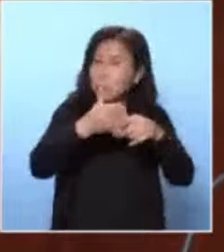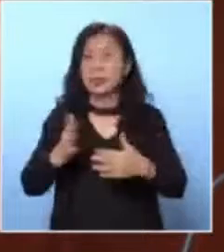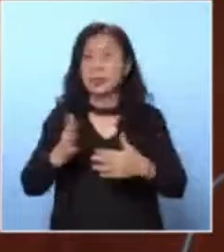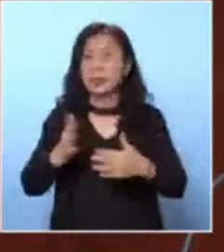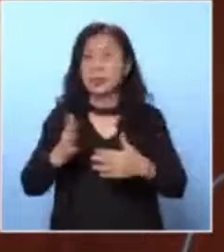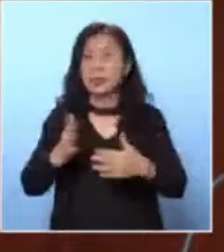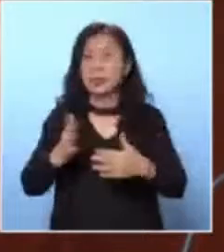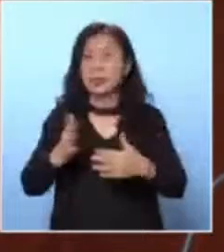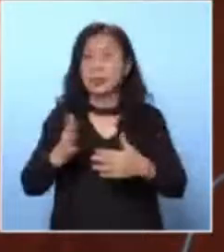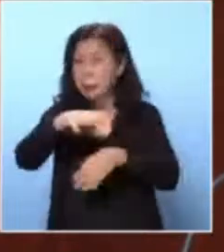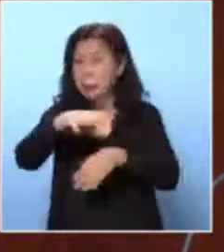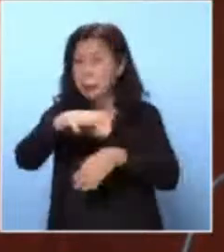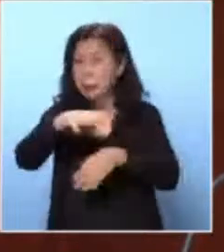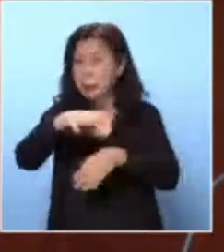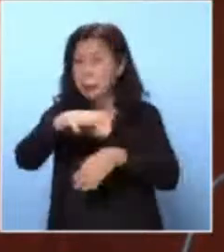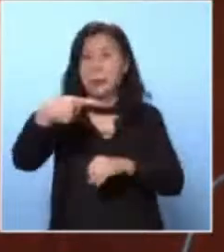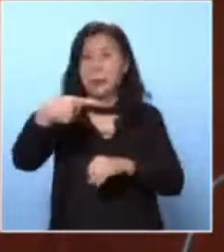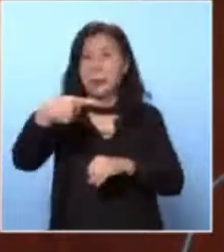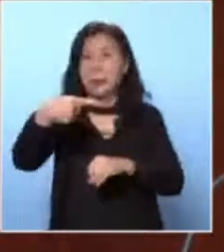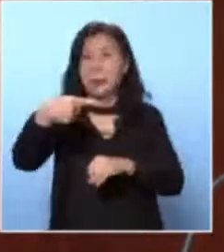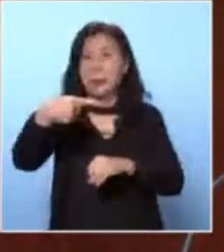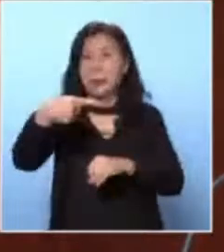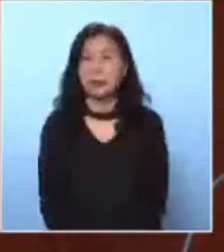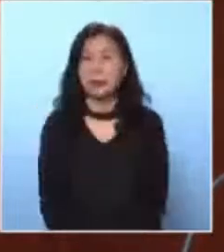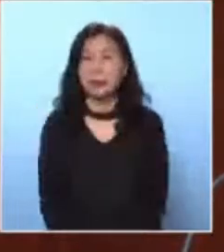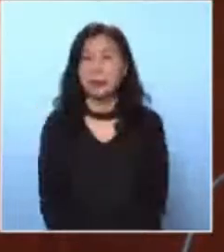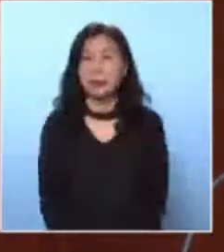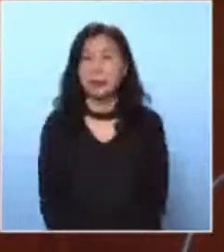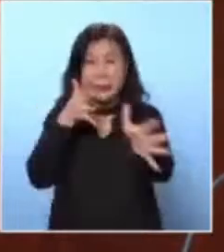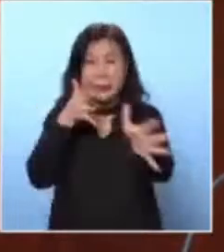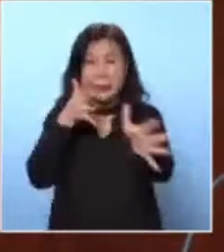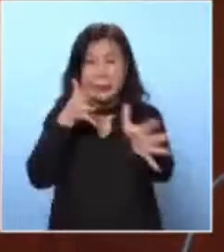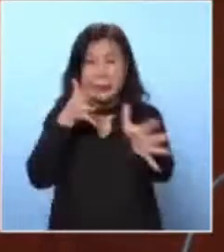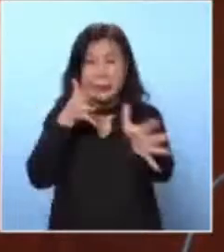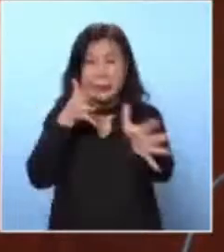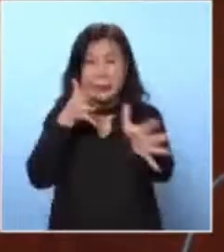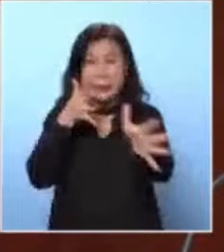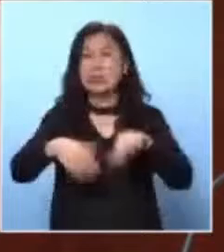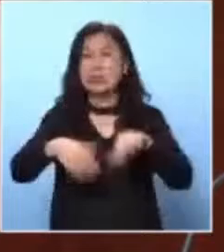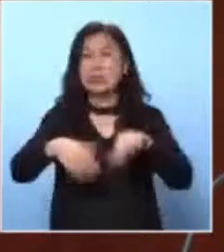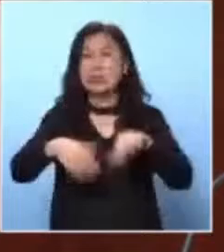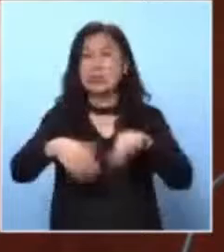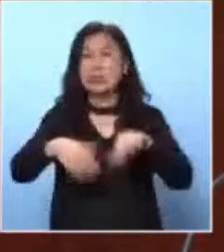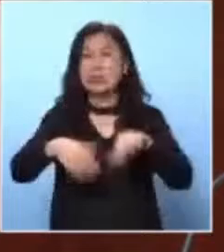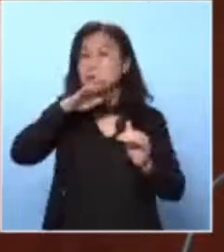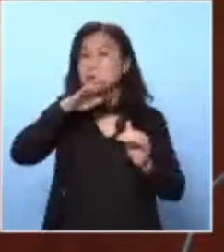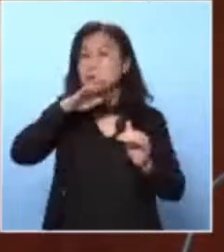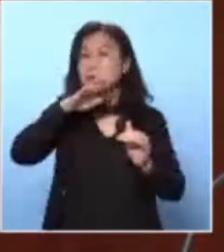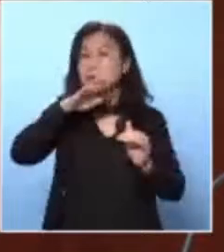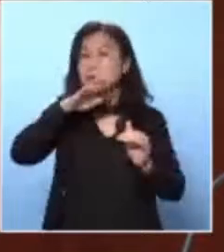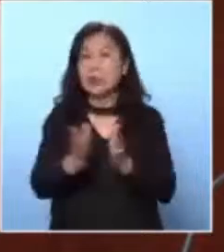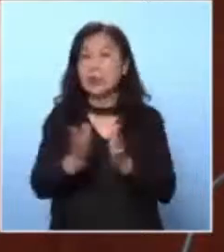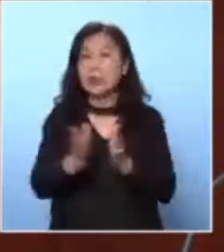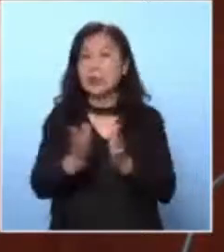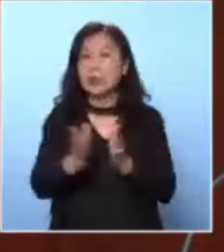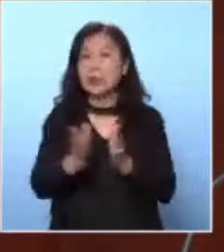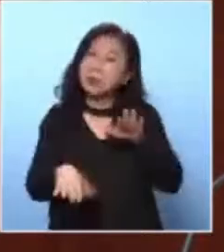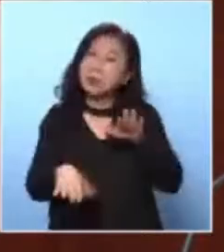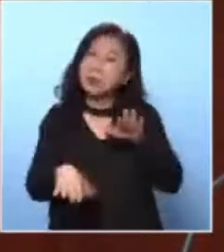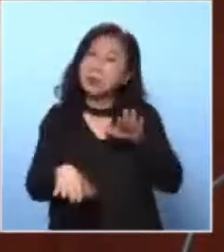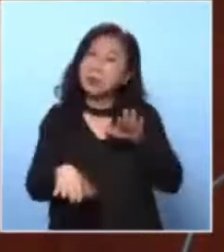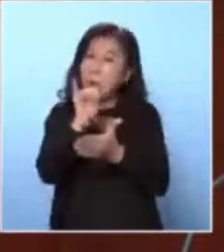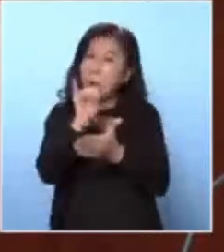1. The average waiting time for public rental housing (PRH) has been kept and reduced from the peak of around 6 years